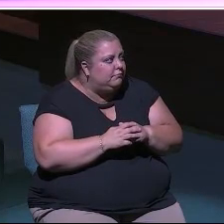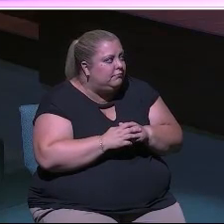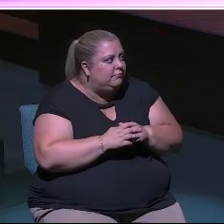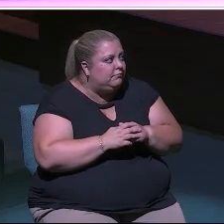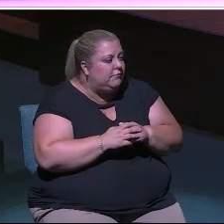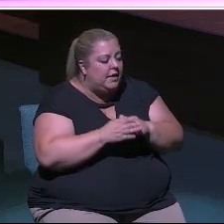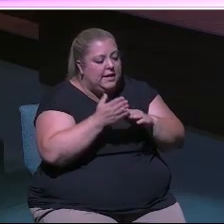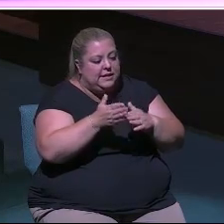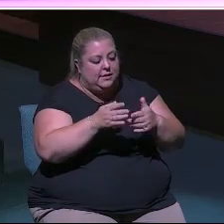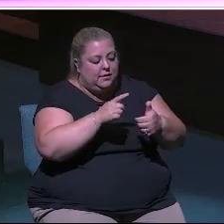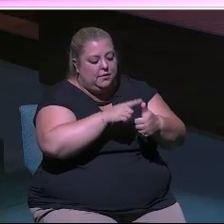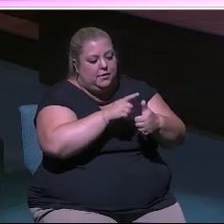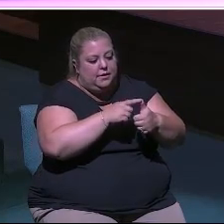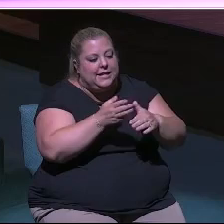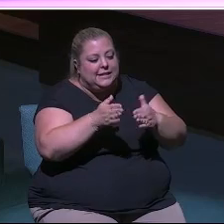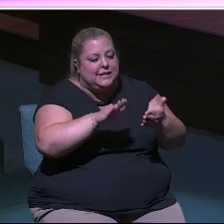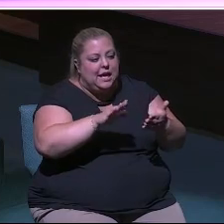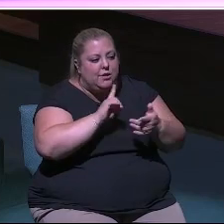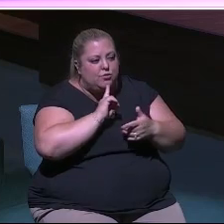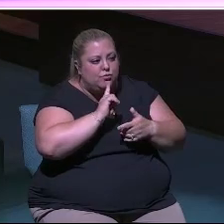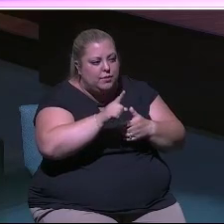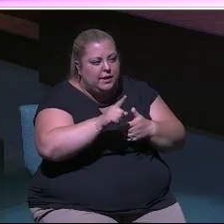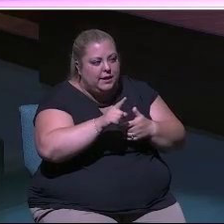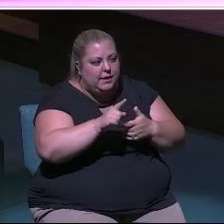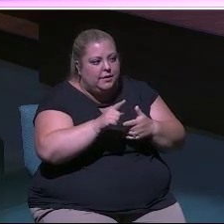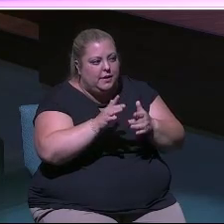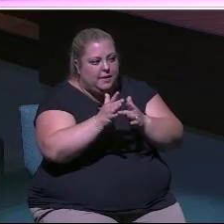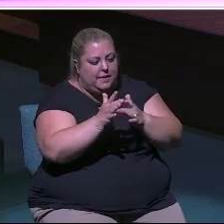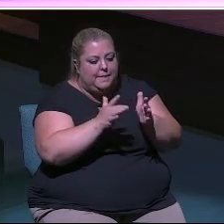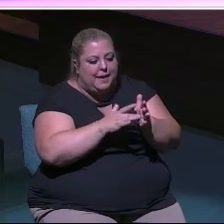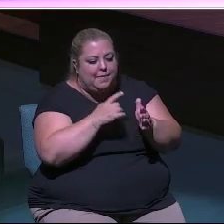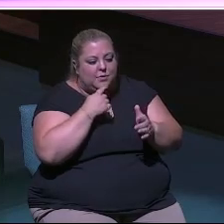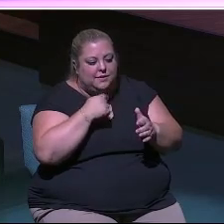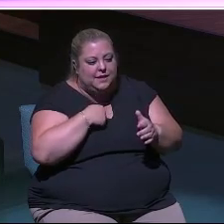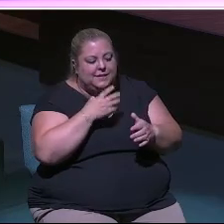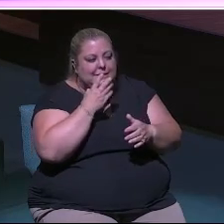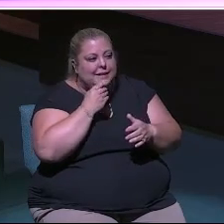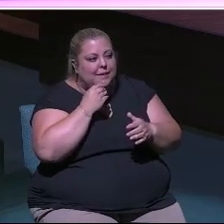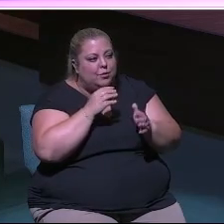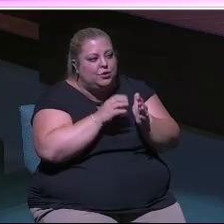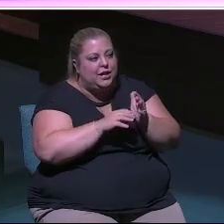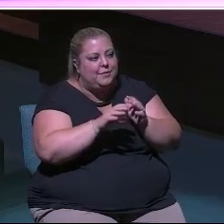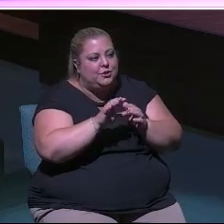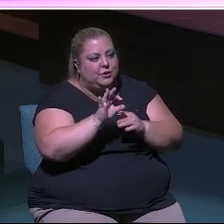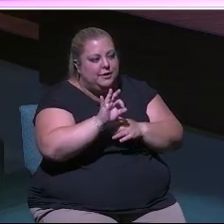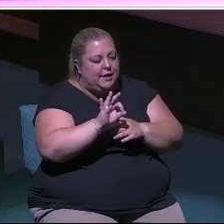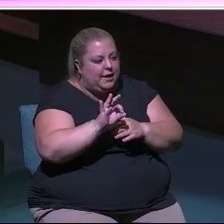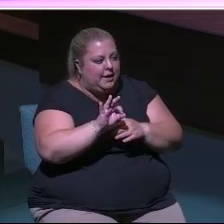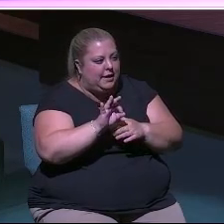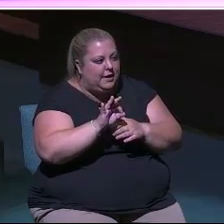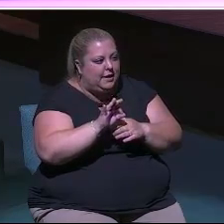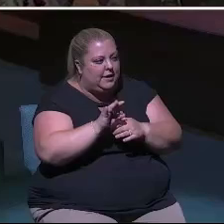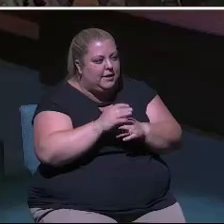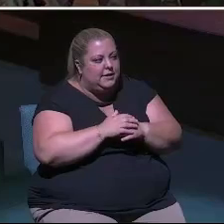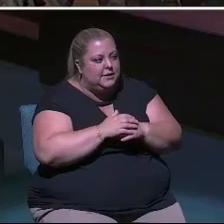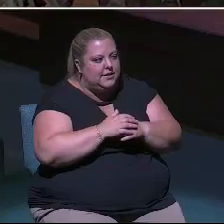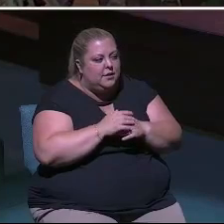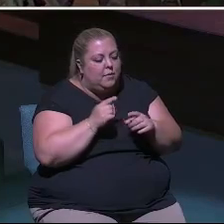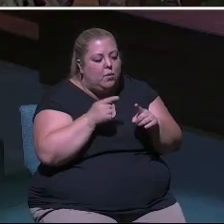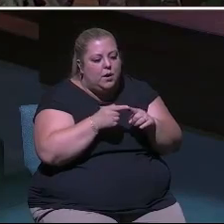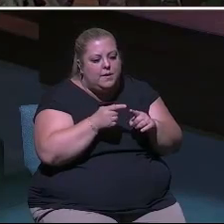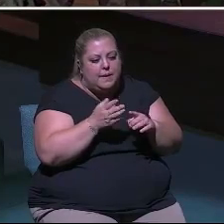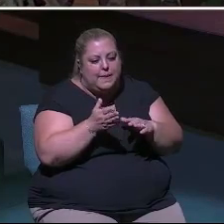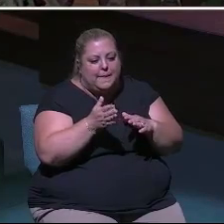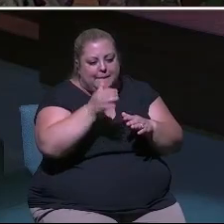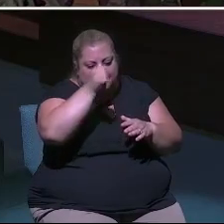Death as we know it is real. The Bible tells us in the book of Hebrews, chapter number 9, it is appointed unto man once to die.